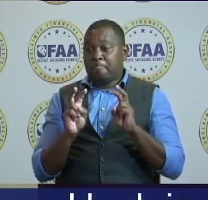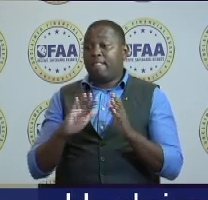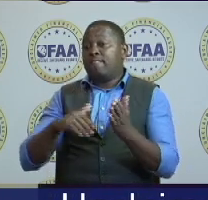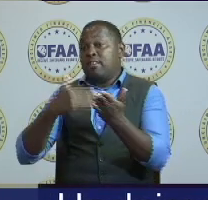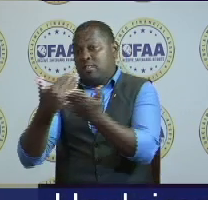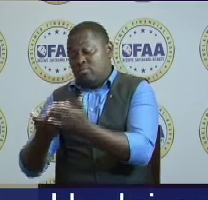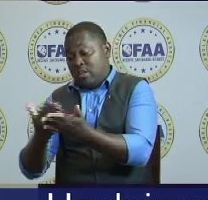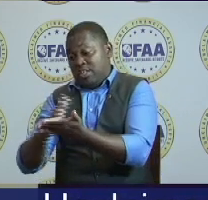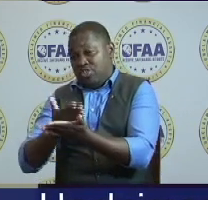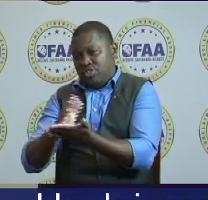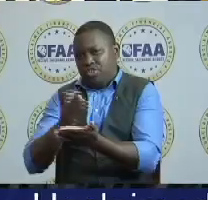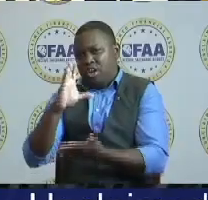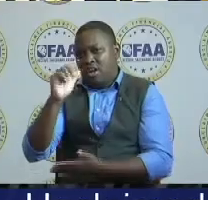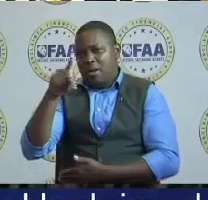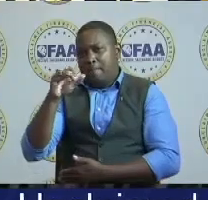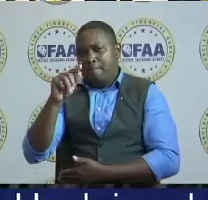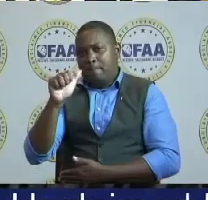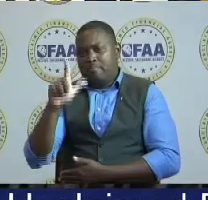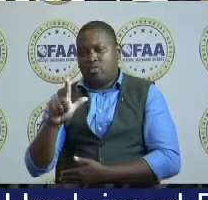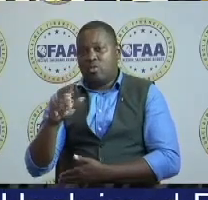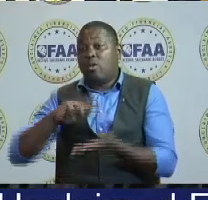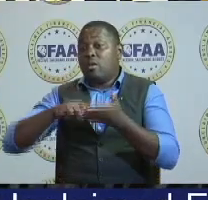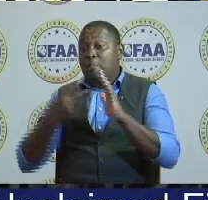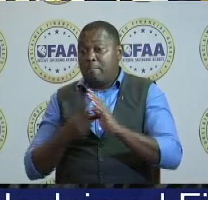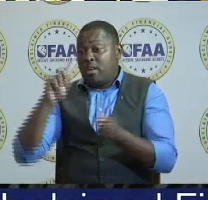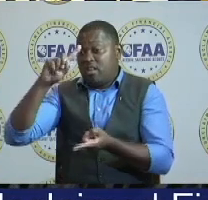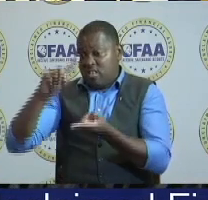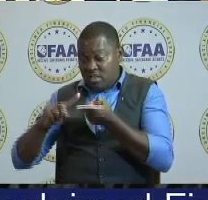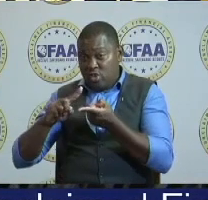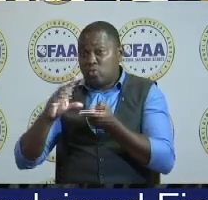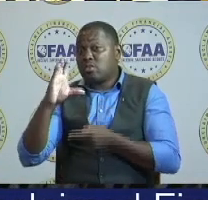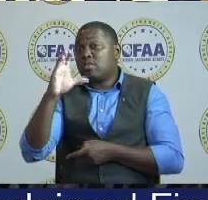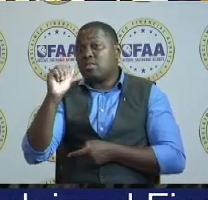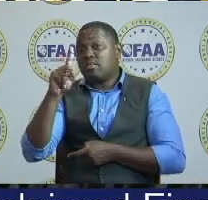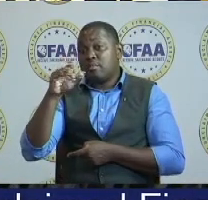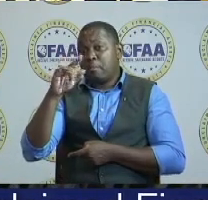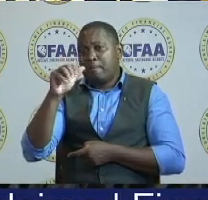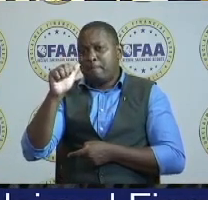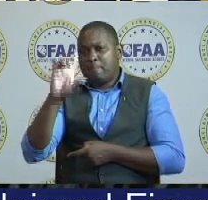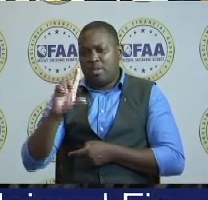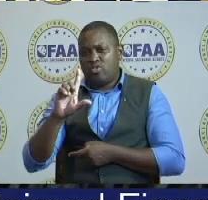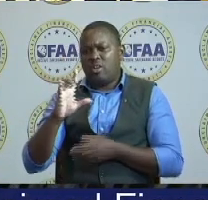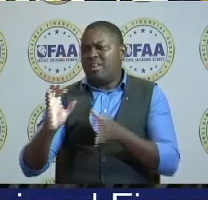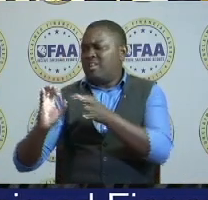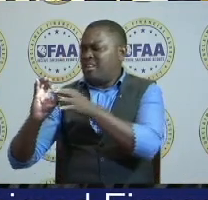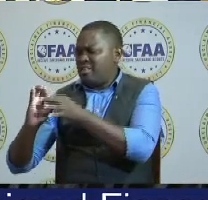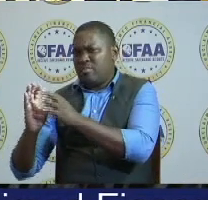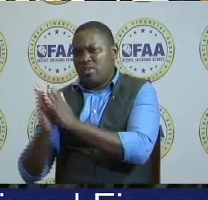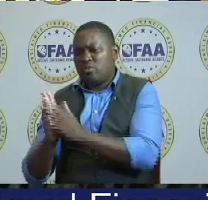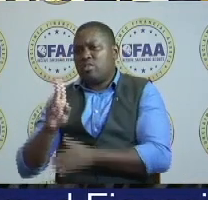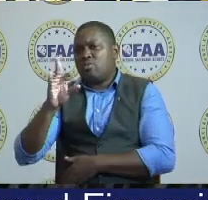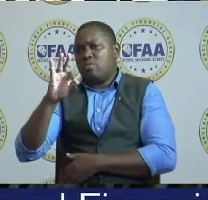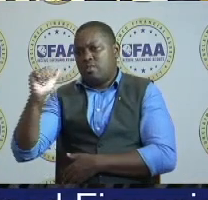by SACOs means reducing the capitalization? How does that relate with UFAA law? So that